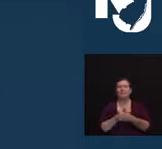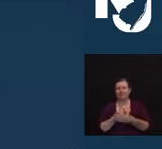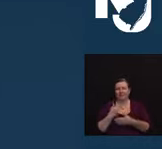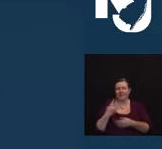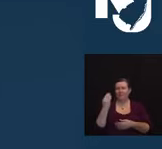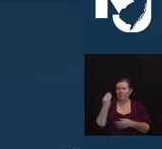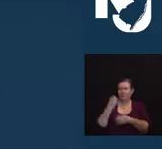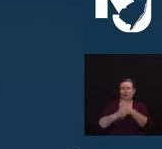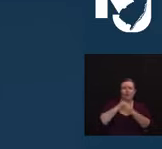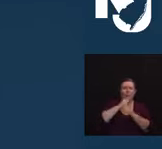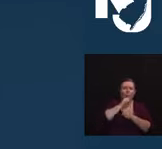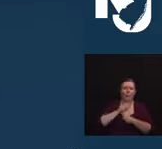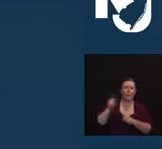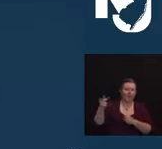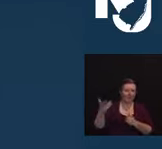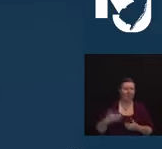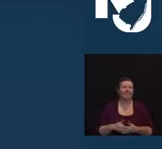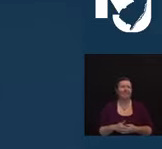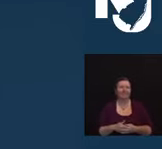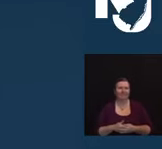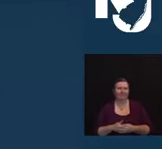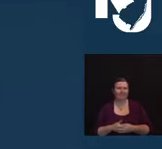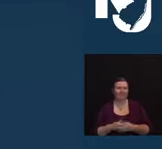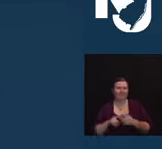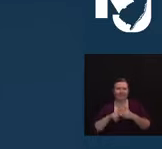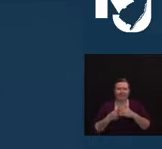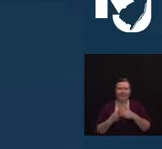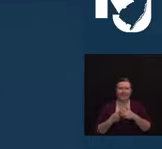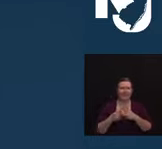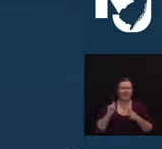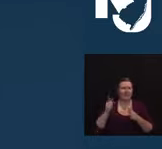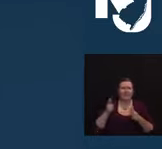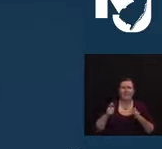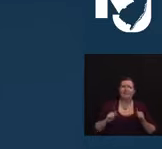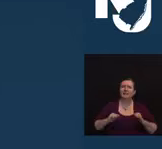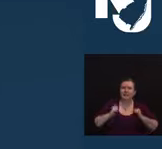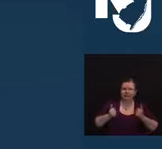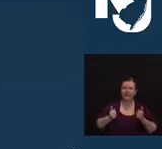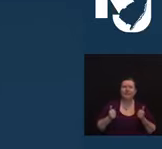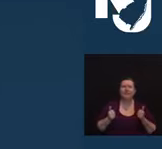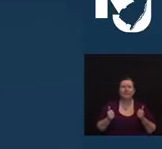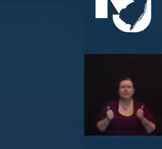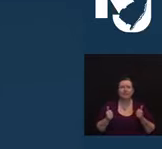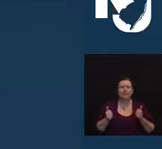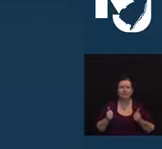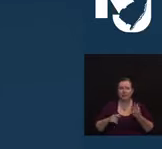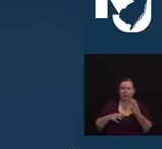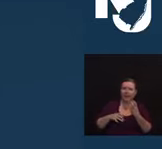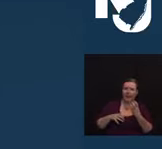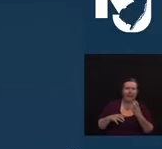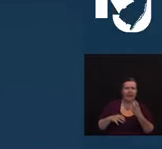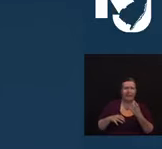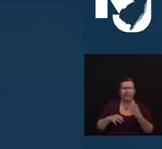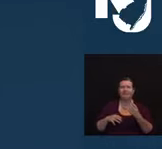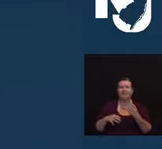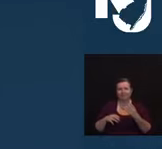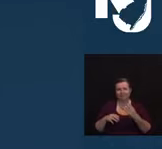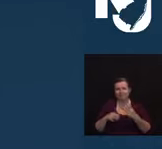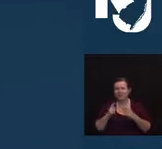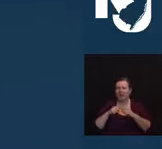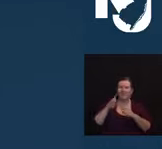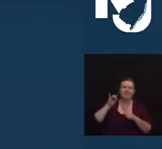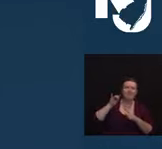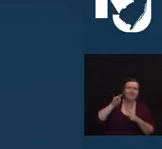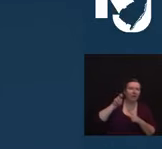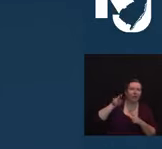patrons at Geet's Diner in Williamstown. Jim leaves behind his wife, Faye. He was predeceased by